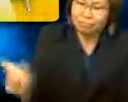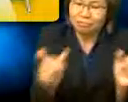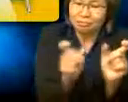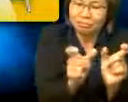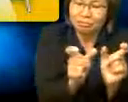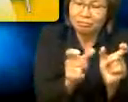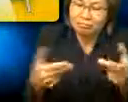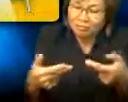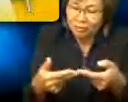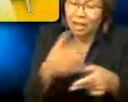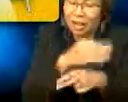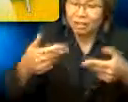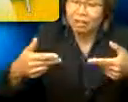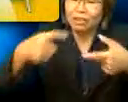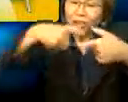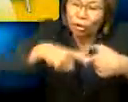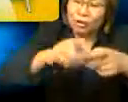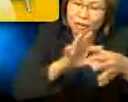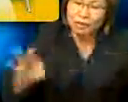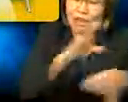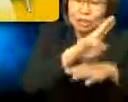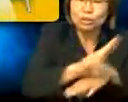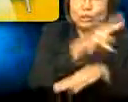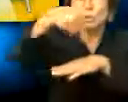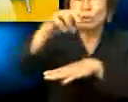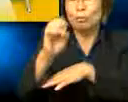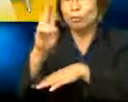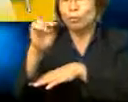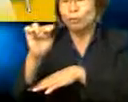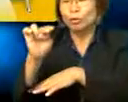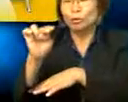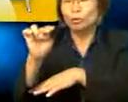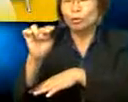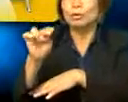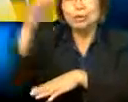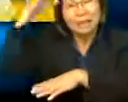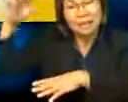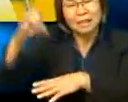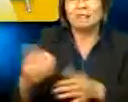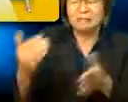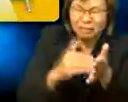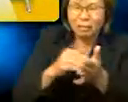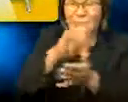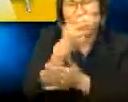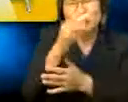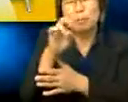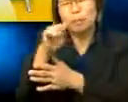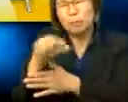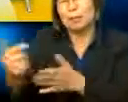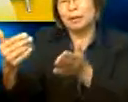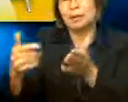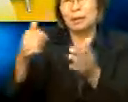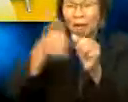have also used the pronoun he instead of repeating the name Aming every time. That's the way to go,